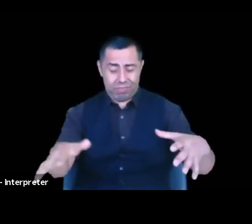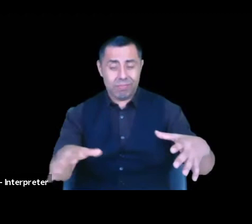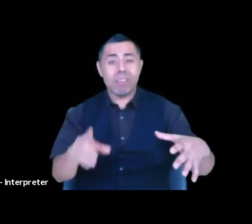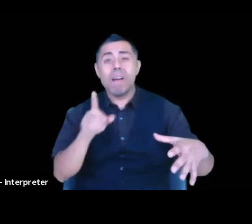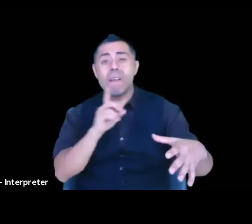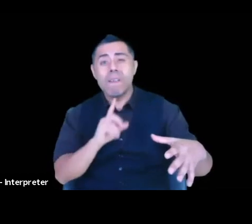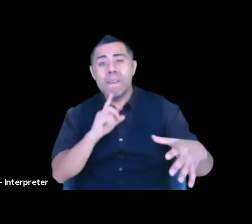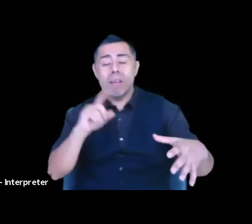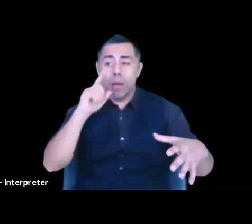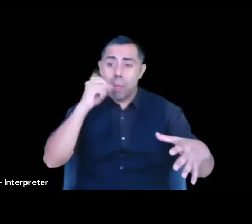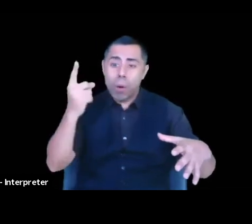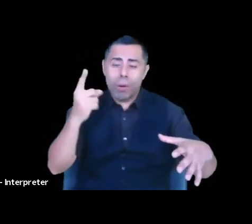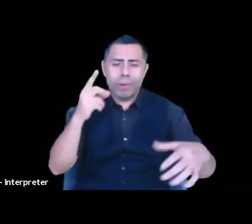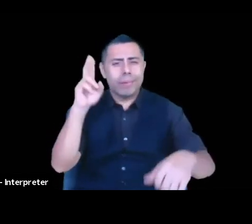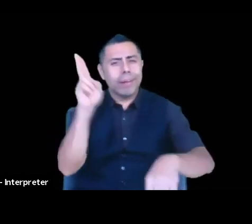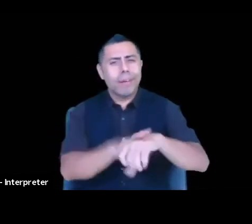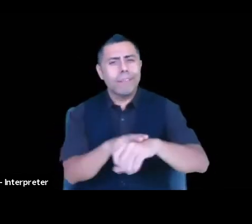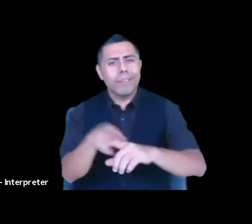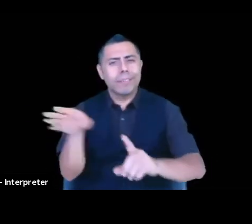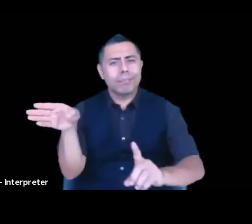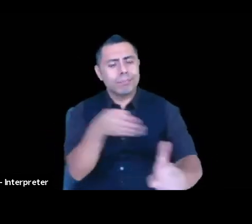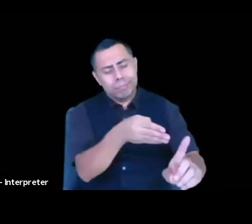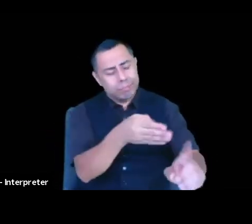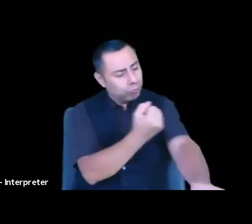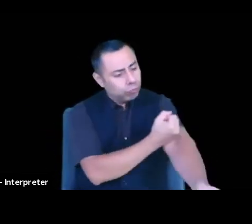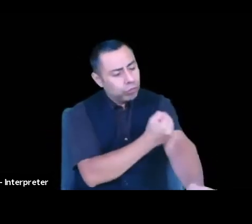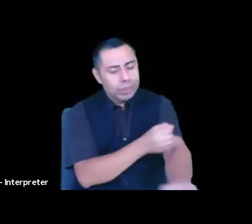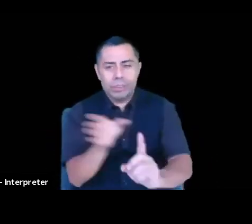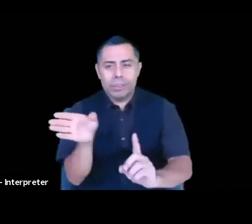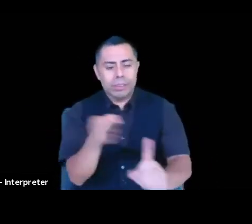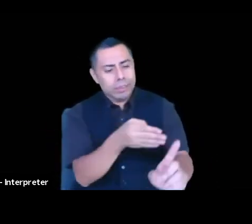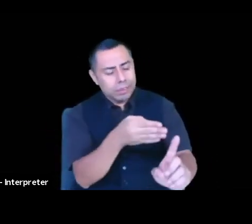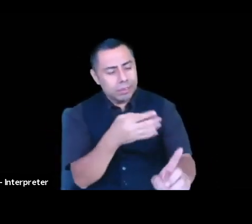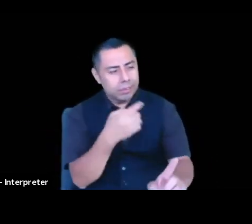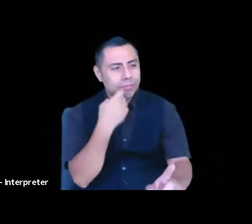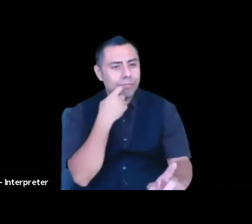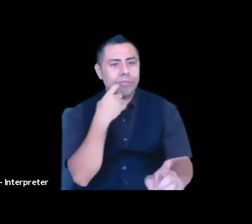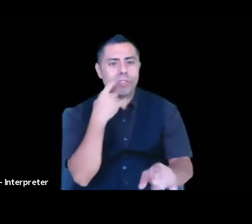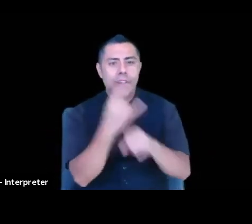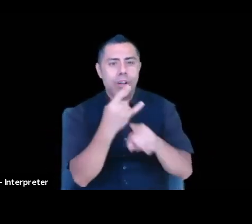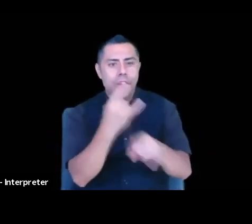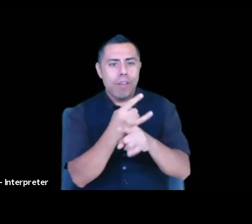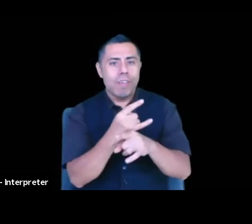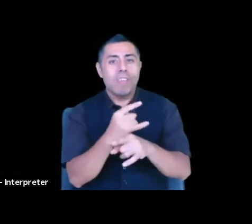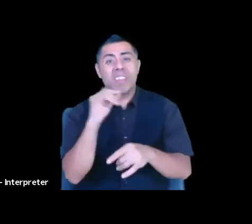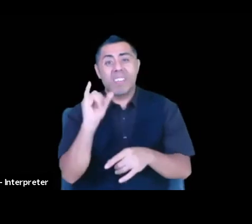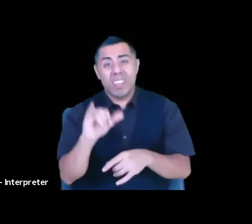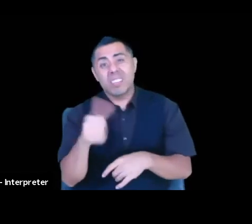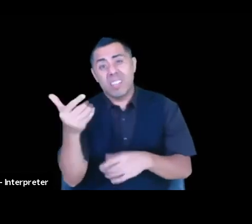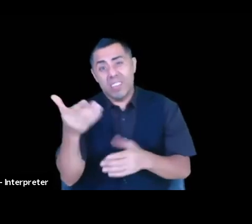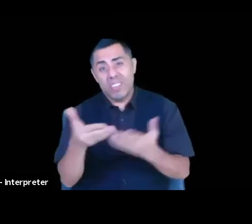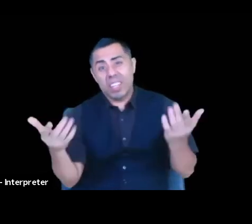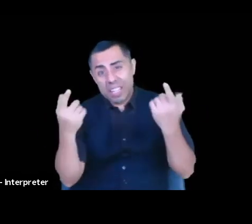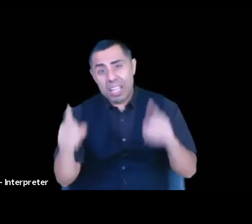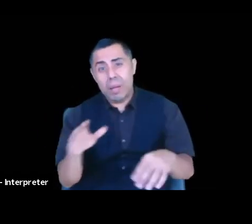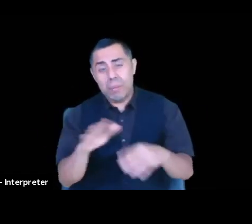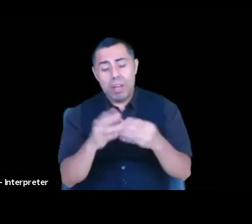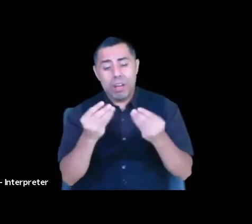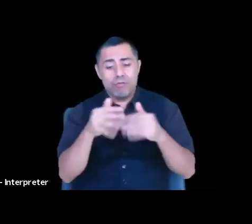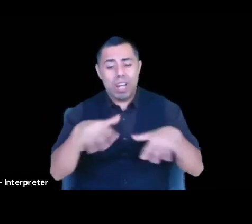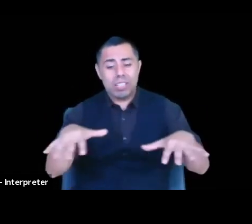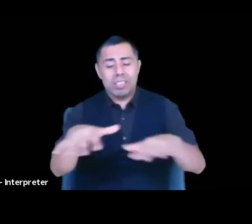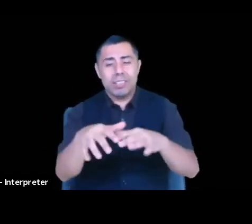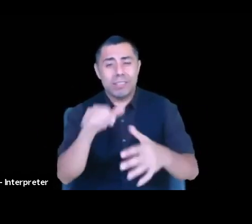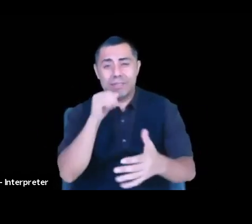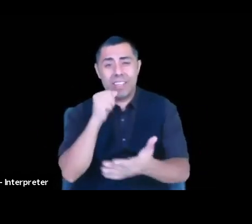and alcoholism. So that's other, you know, big thing on the reservations that doesn't help with our health problems.